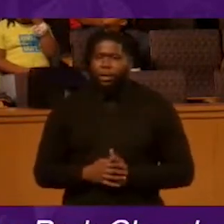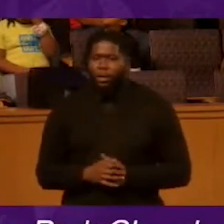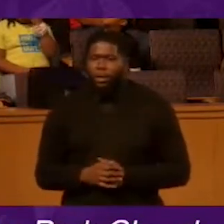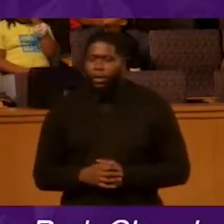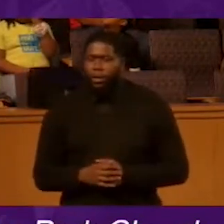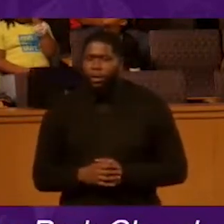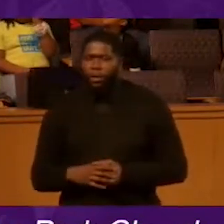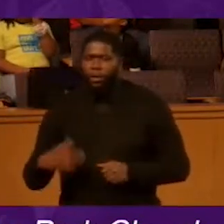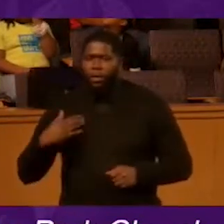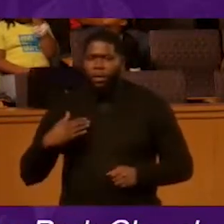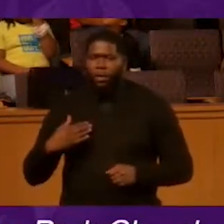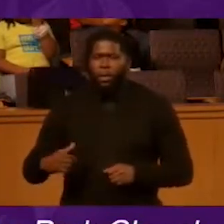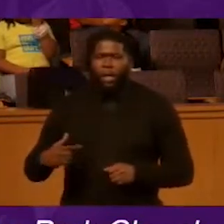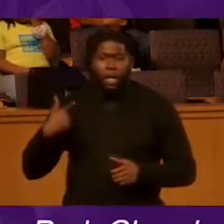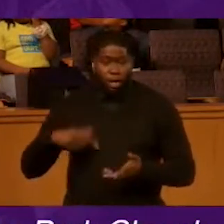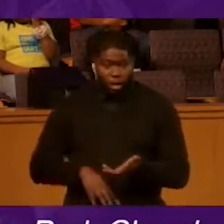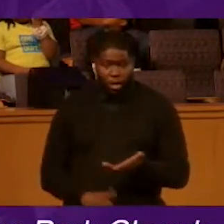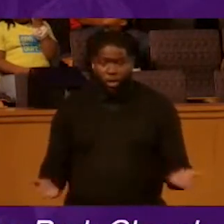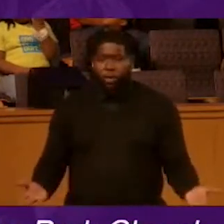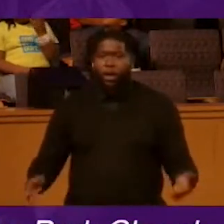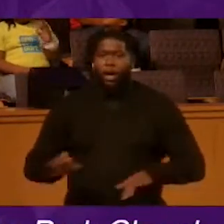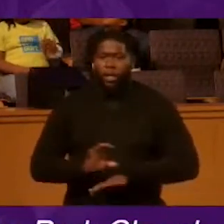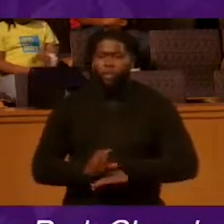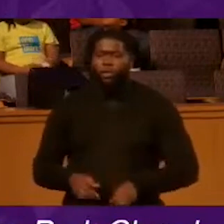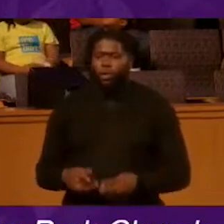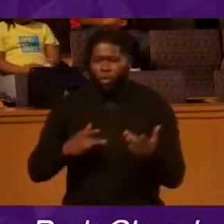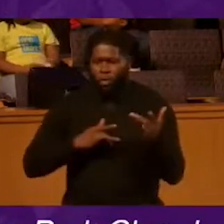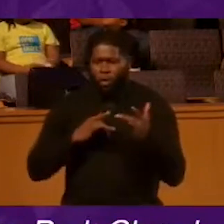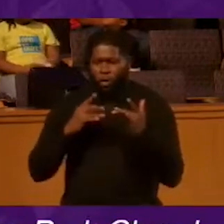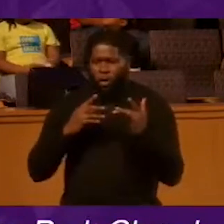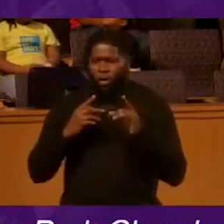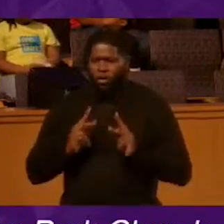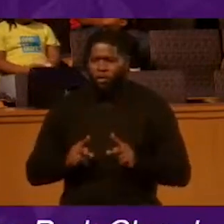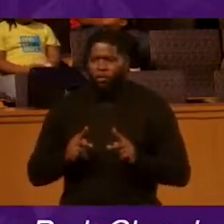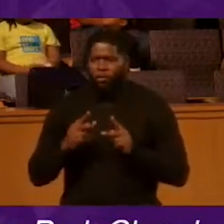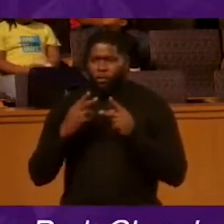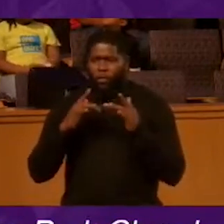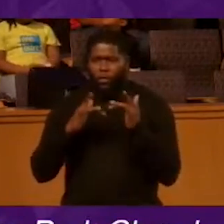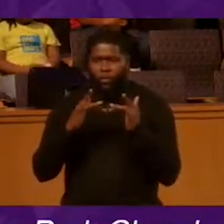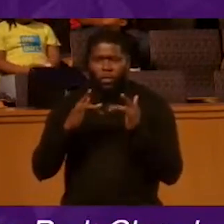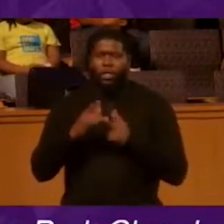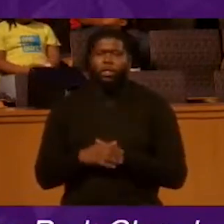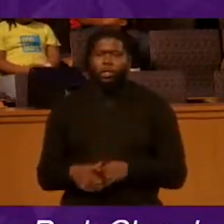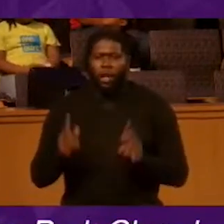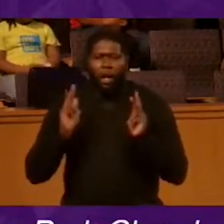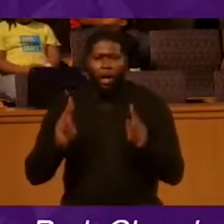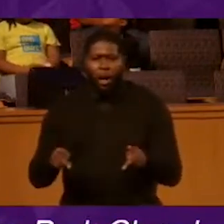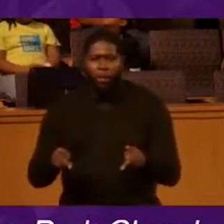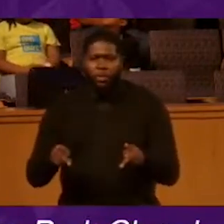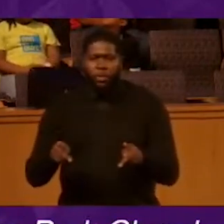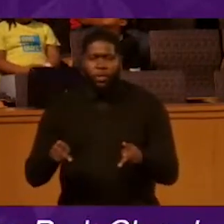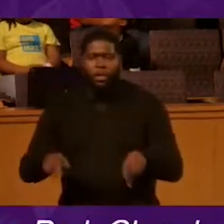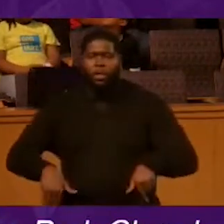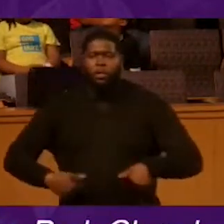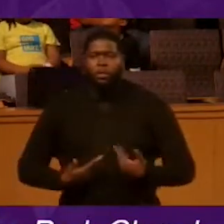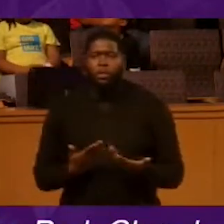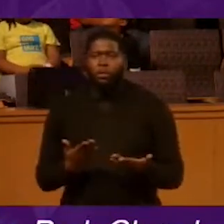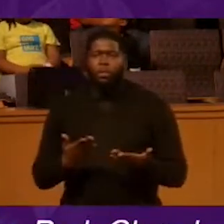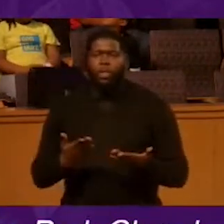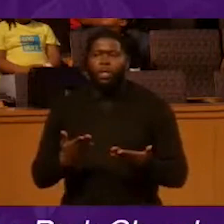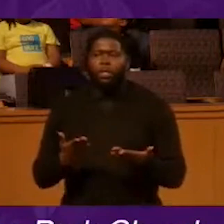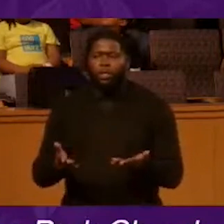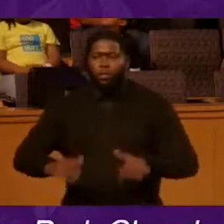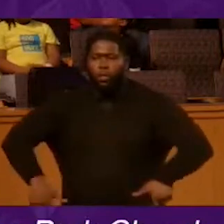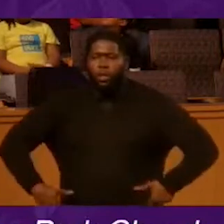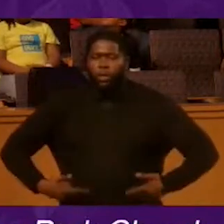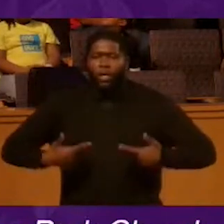you are an in-person or virtual worshiper, you have an opportunity to be generous with your life